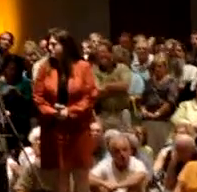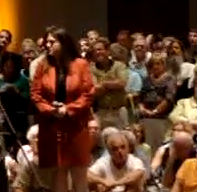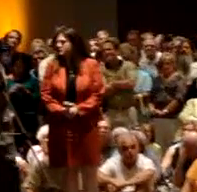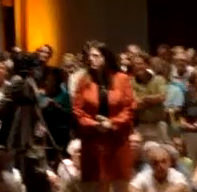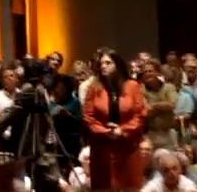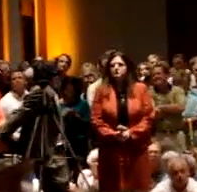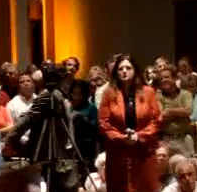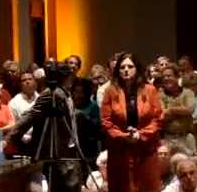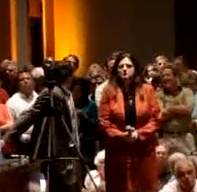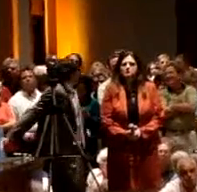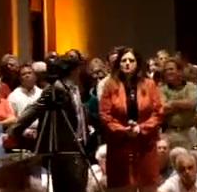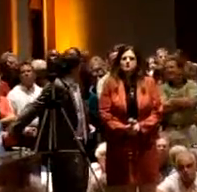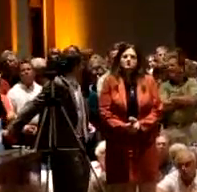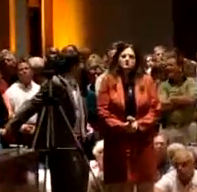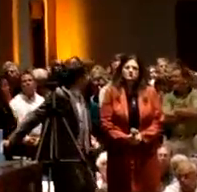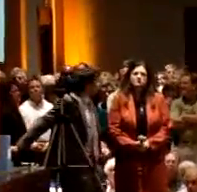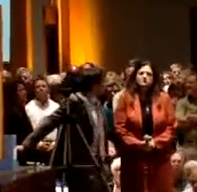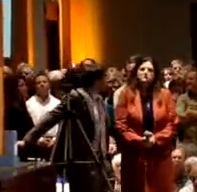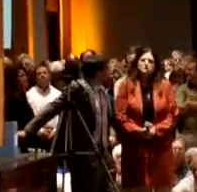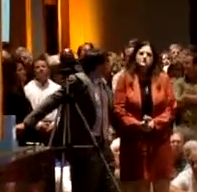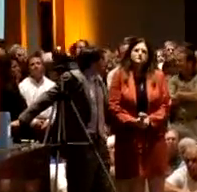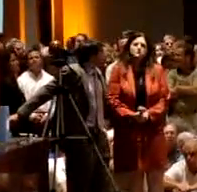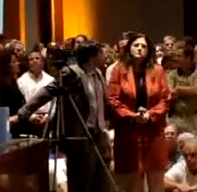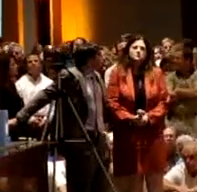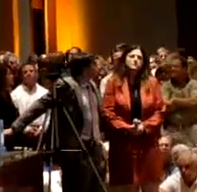they become fixed on one thing,